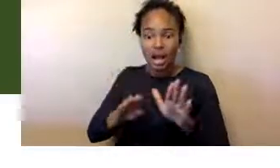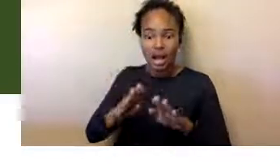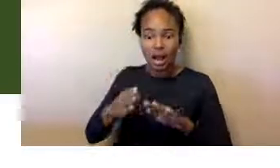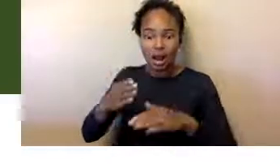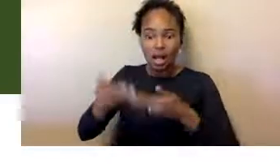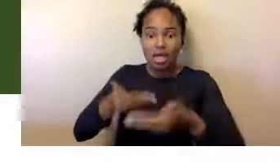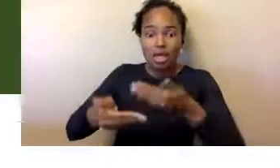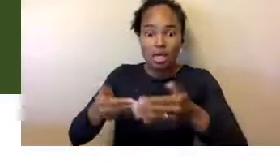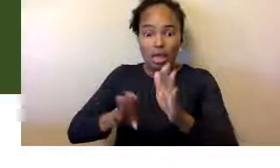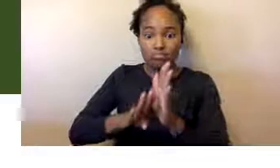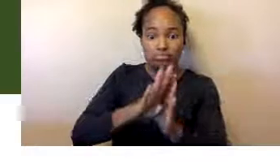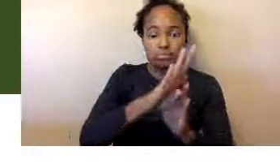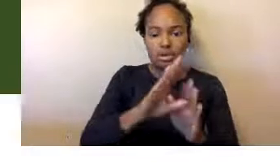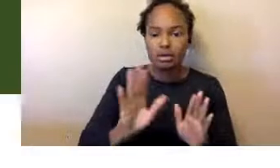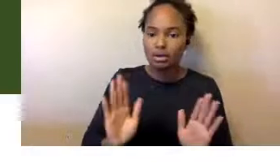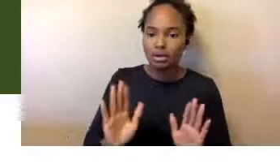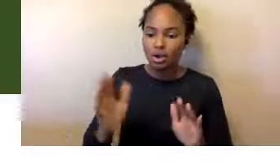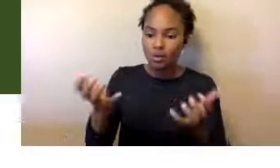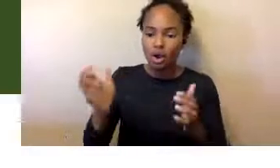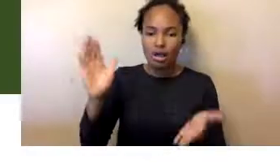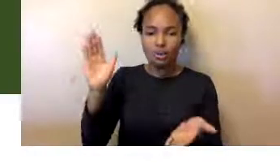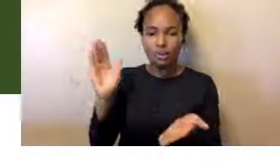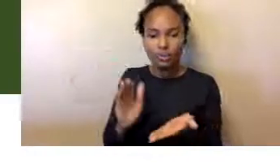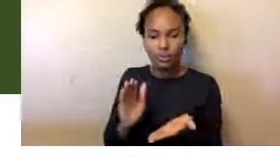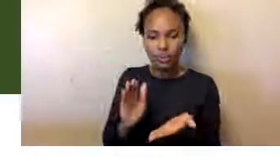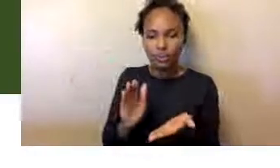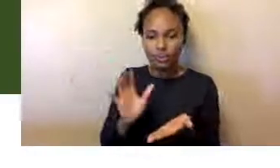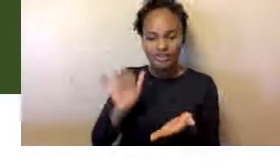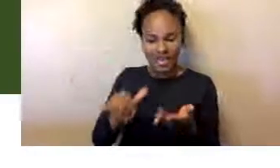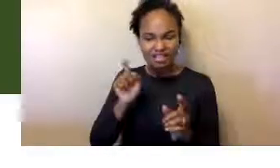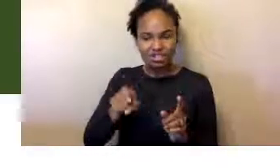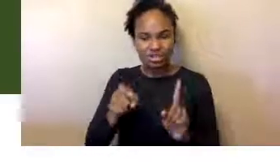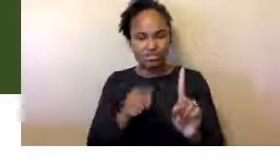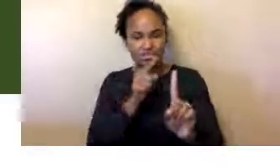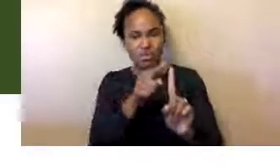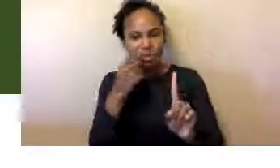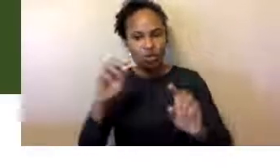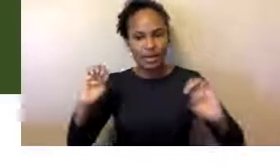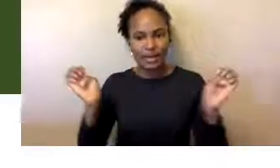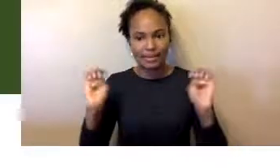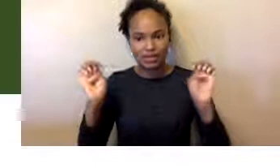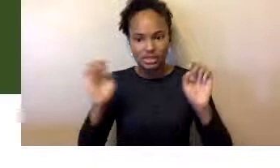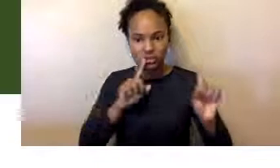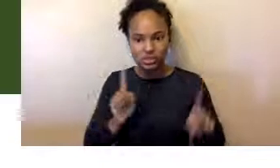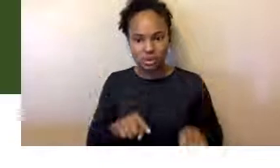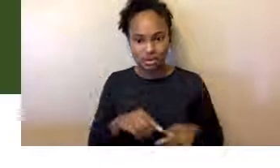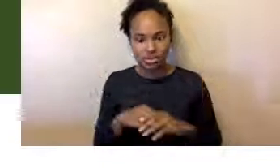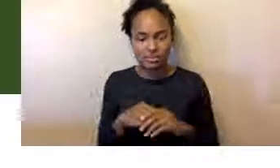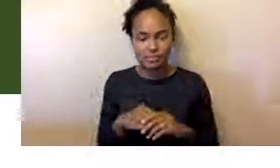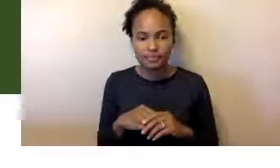that should be the goal of most emergency response systems. So again, people in a